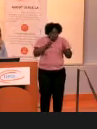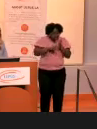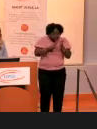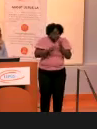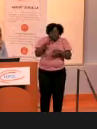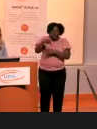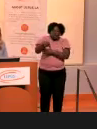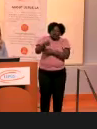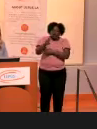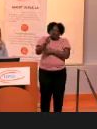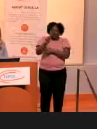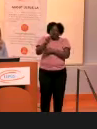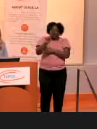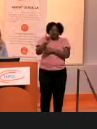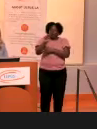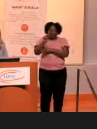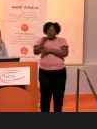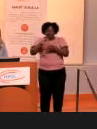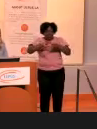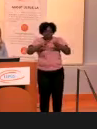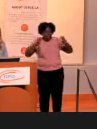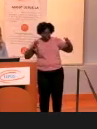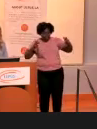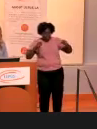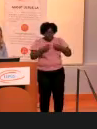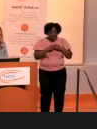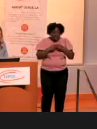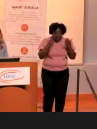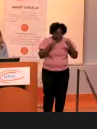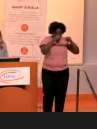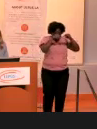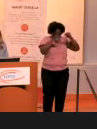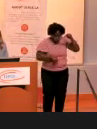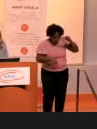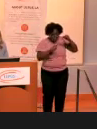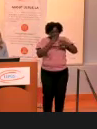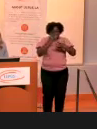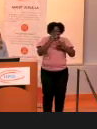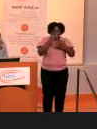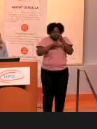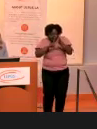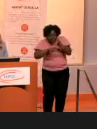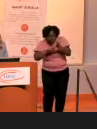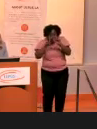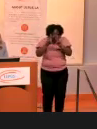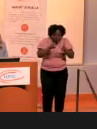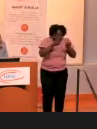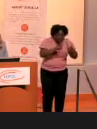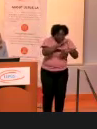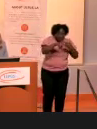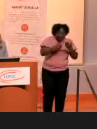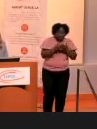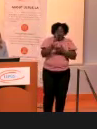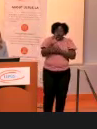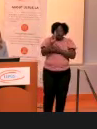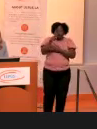dip that's done is not very accurate. That's like the screening test. I really think all lupus patients